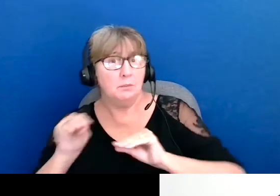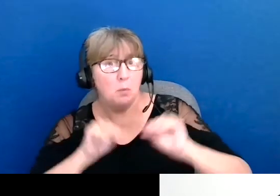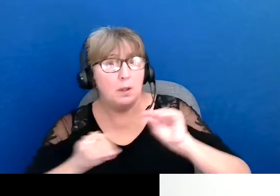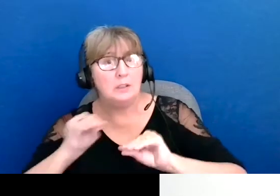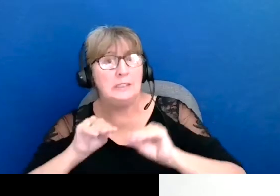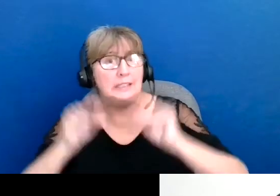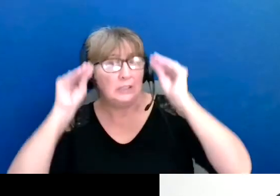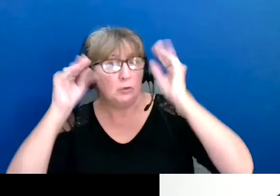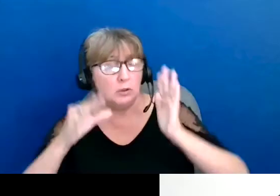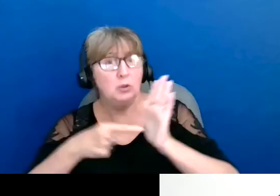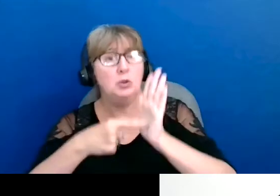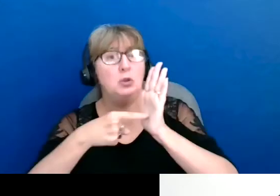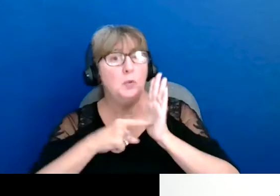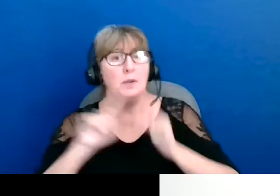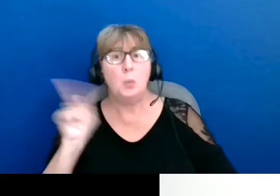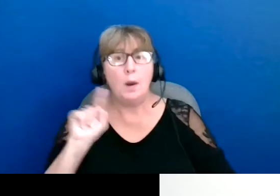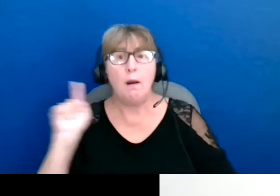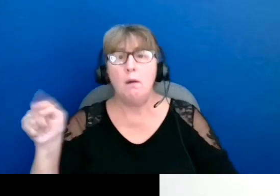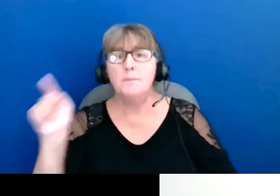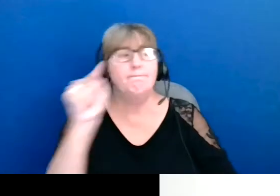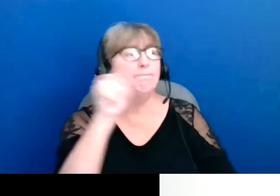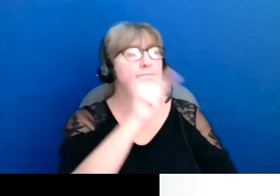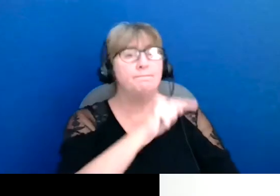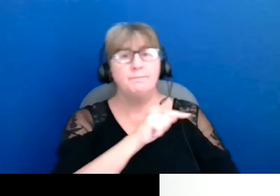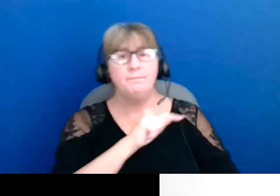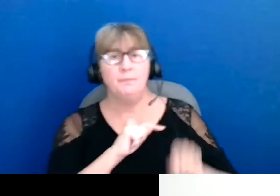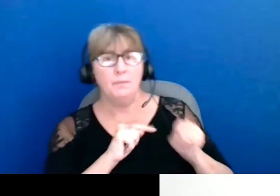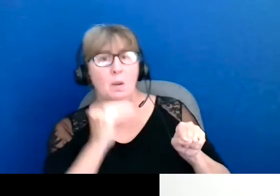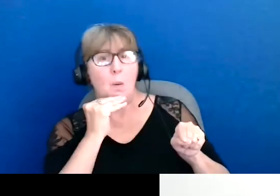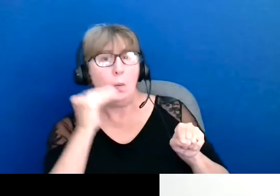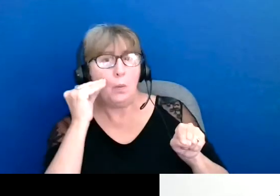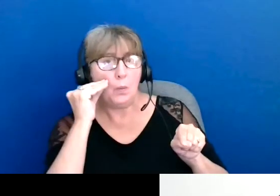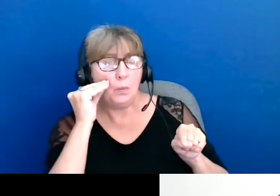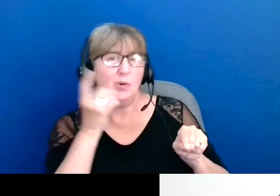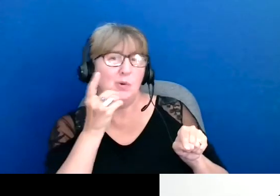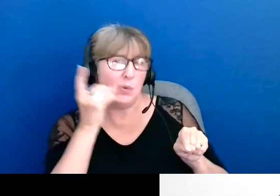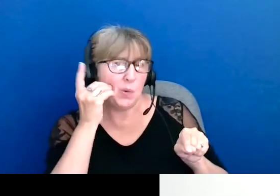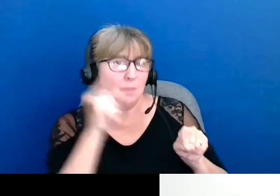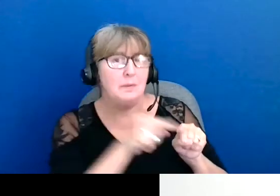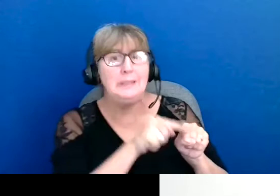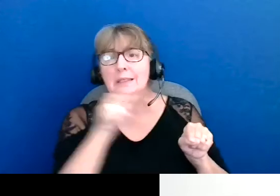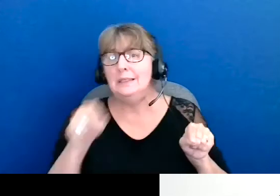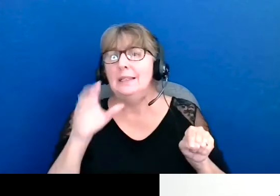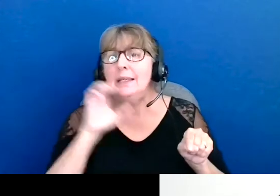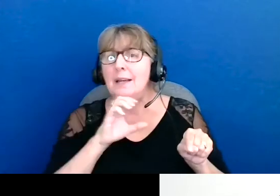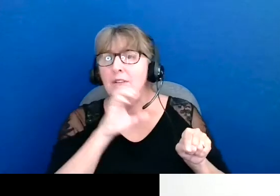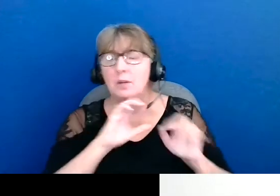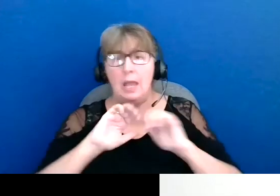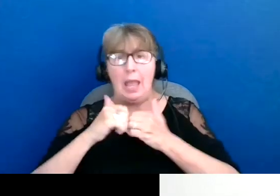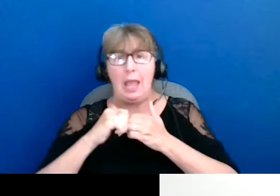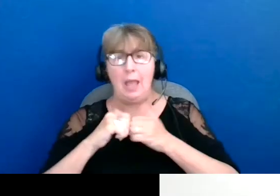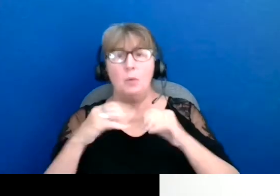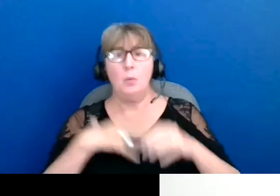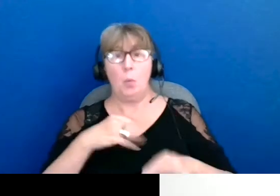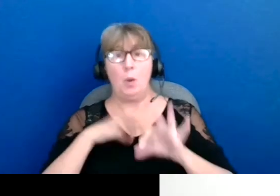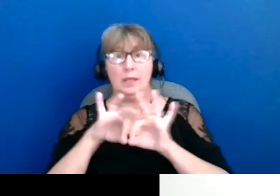routes throughout the college, like how to get from my residence hall to the cafeteria using my weight cane.